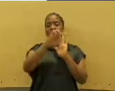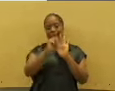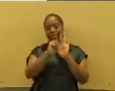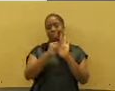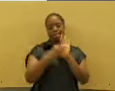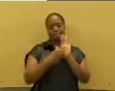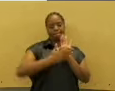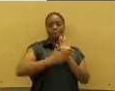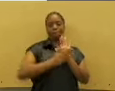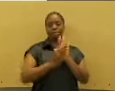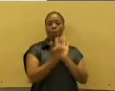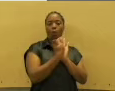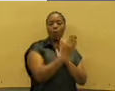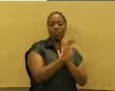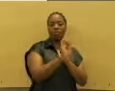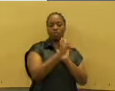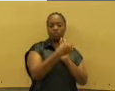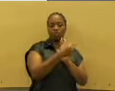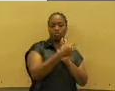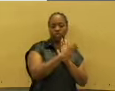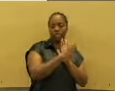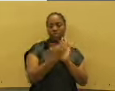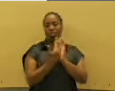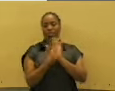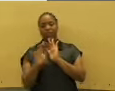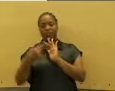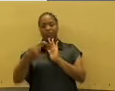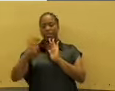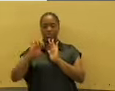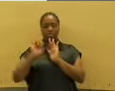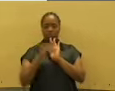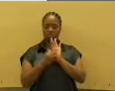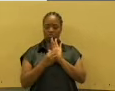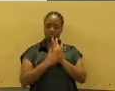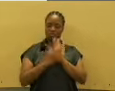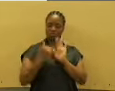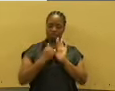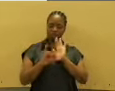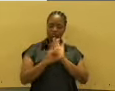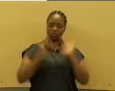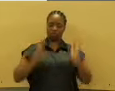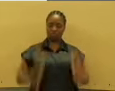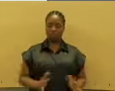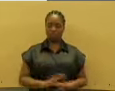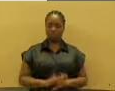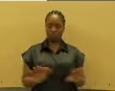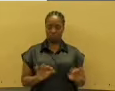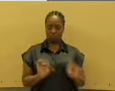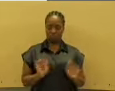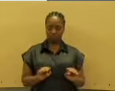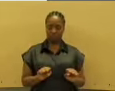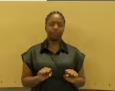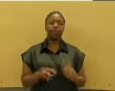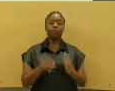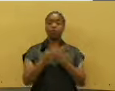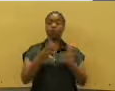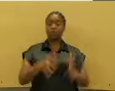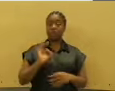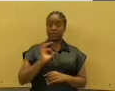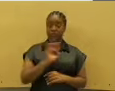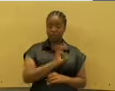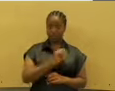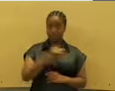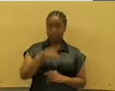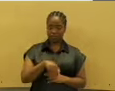a more inclusive space for trans people and gender non-binary students and staff, and